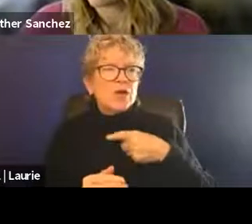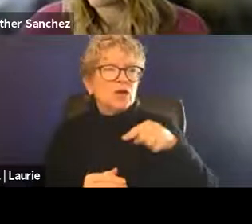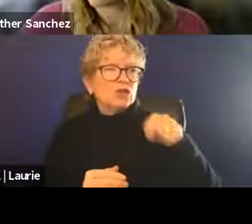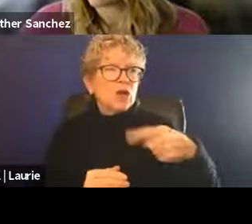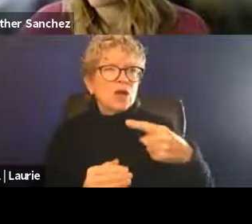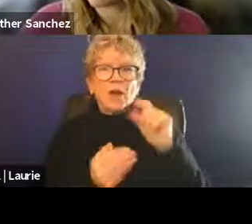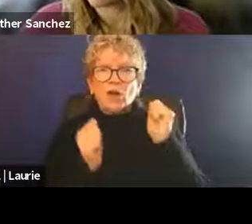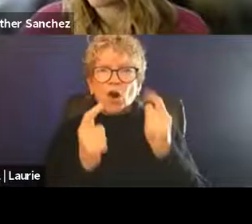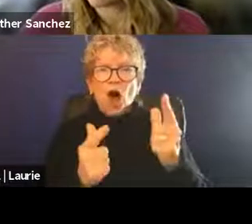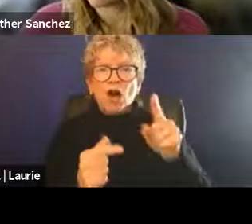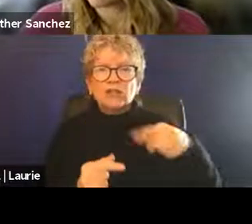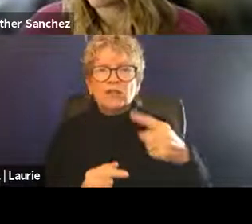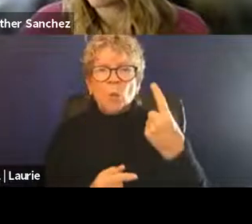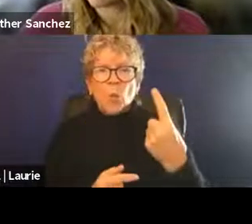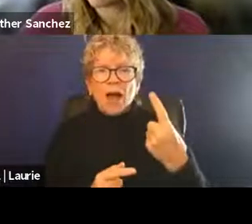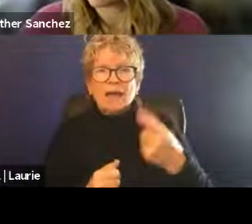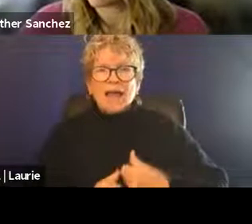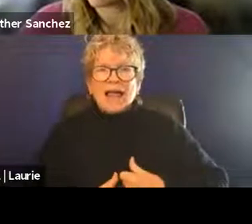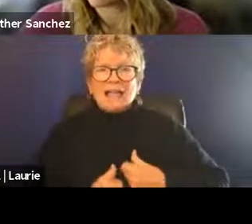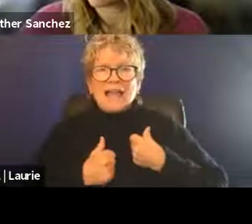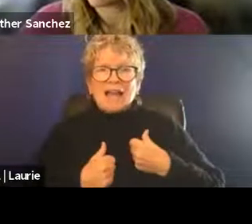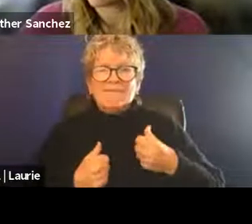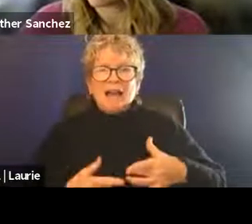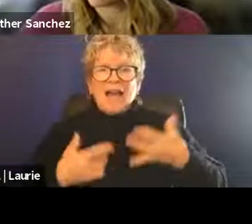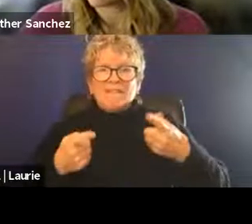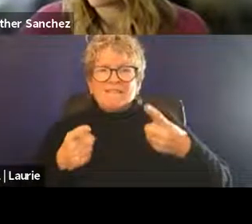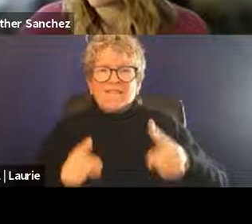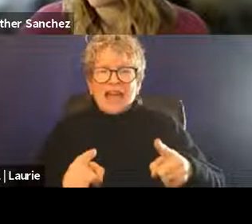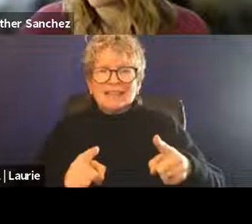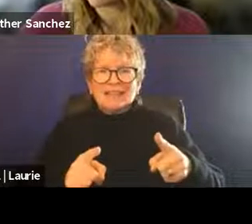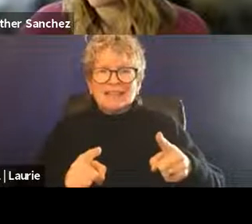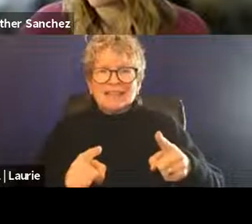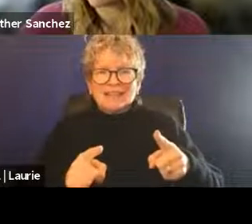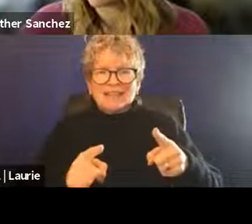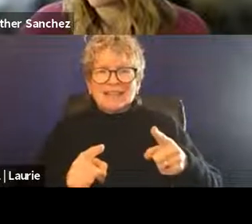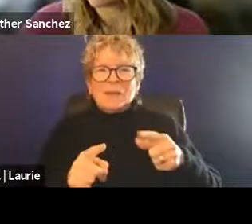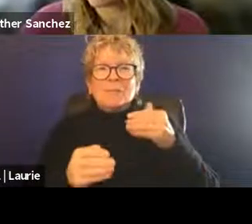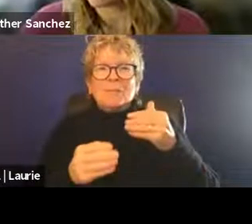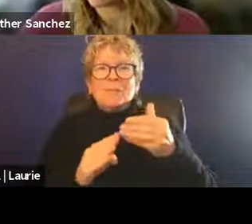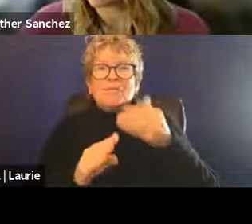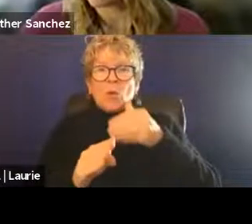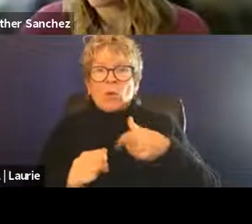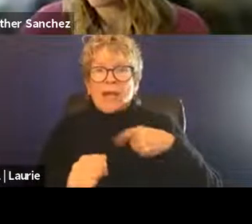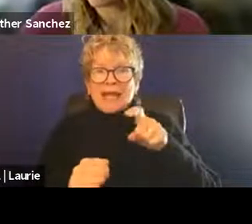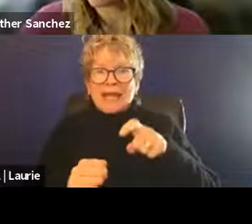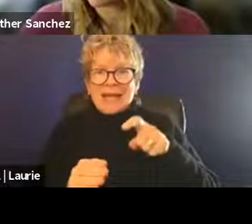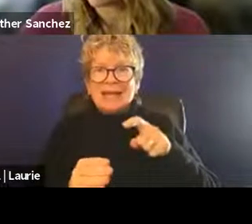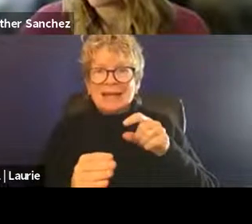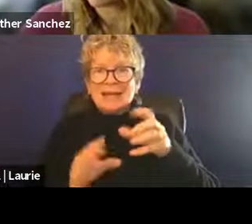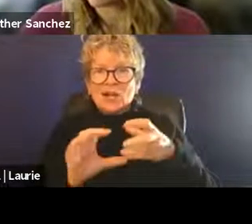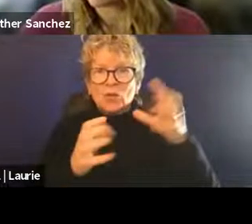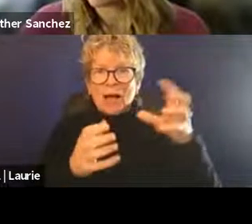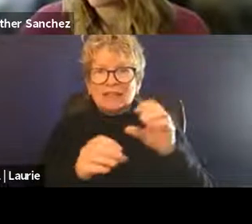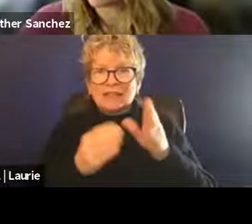from needing crisis services ourselves. I mean, just last week, I had somebody call me from Olympia saying, I've got a family member